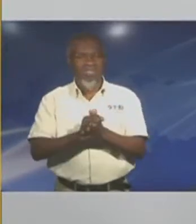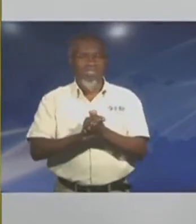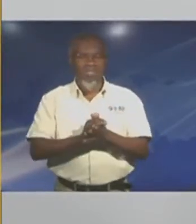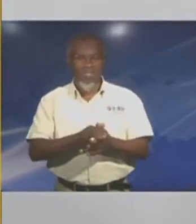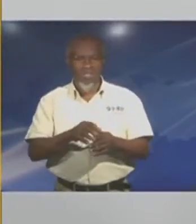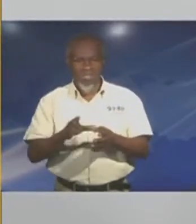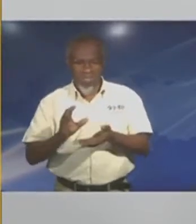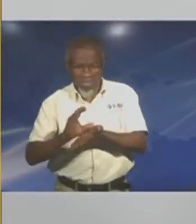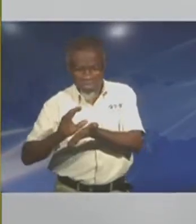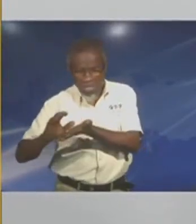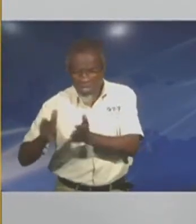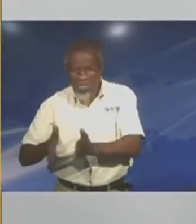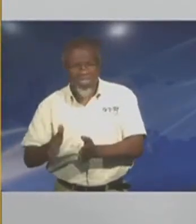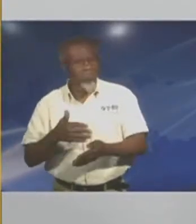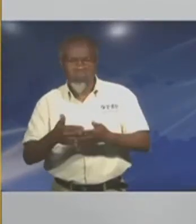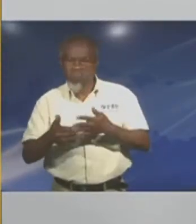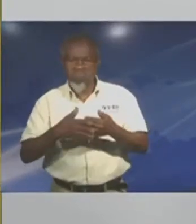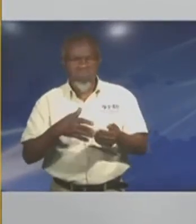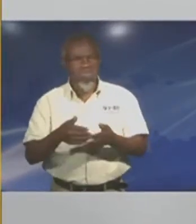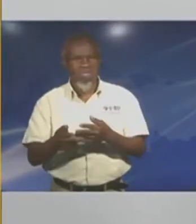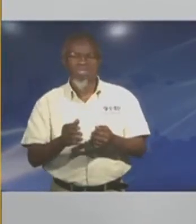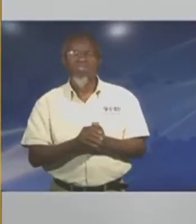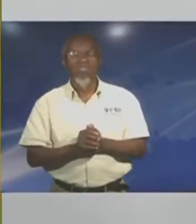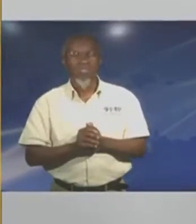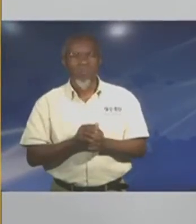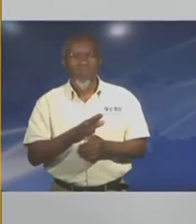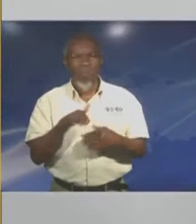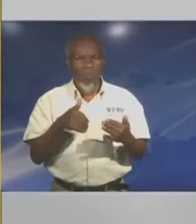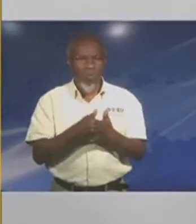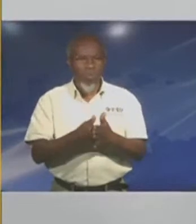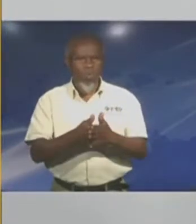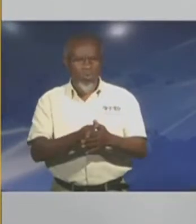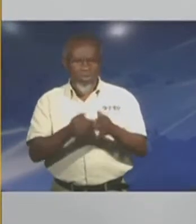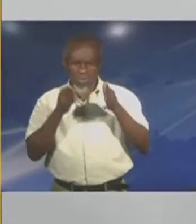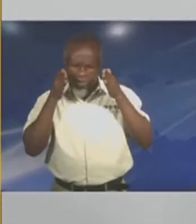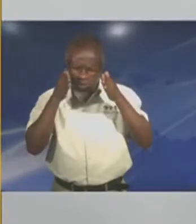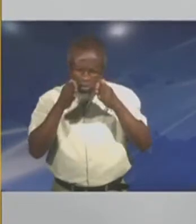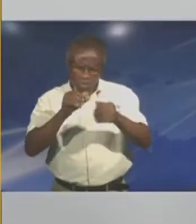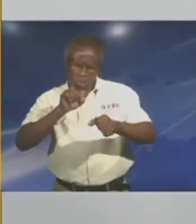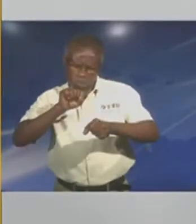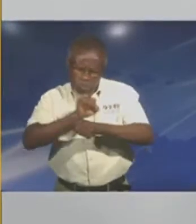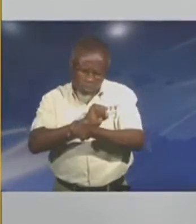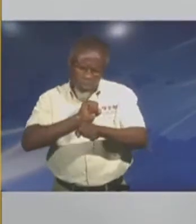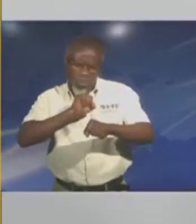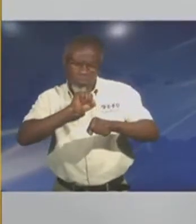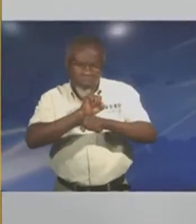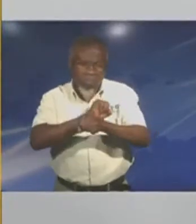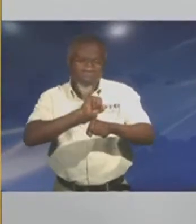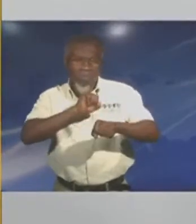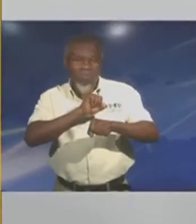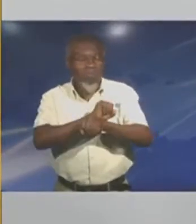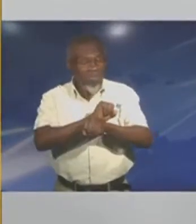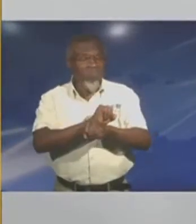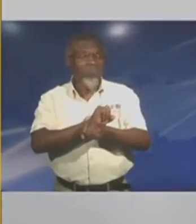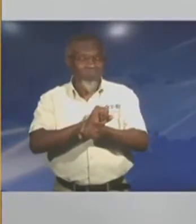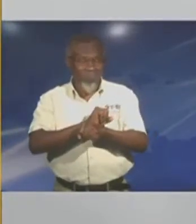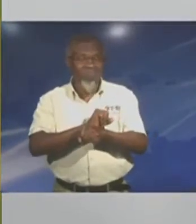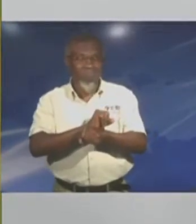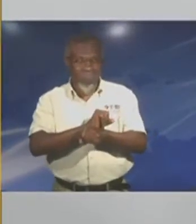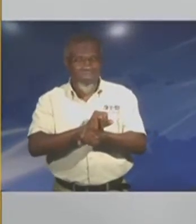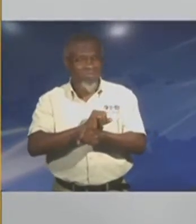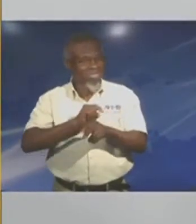to give tireless and selfless national service in a process that started with